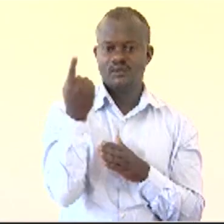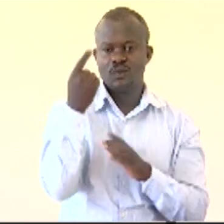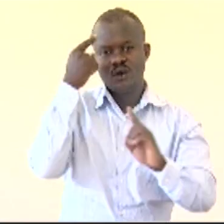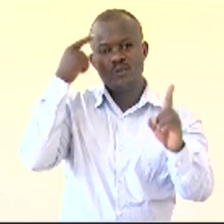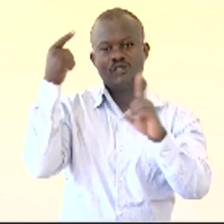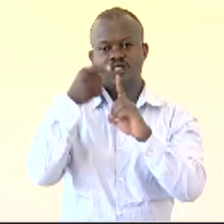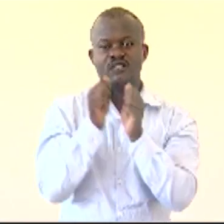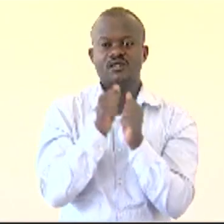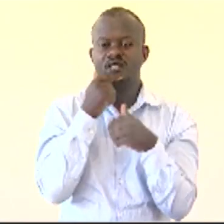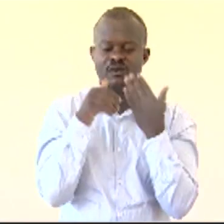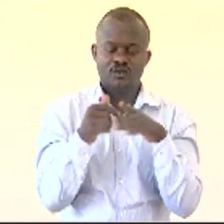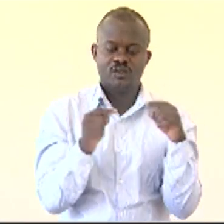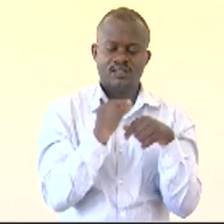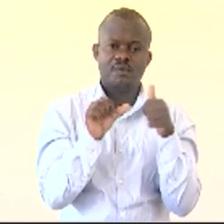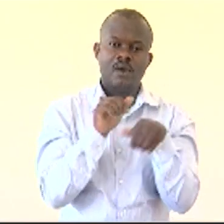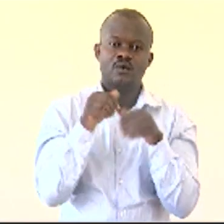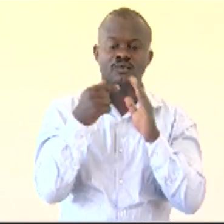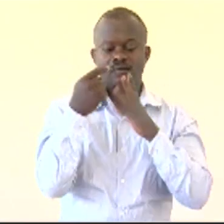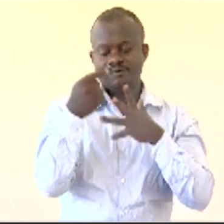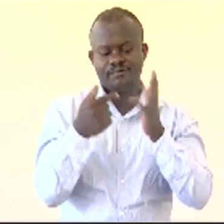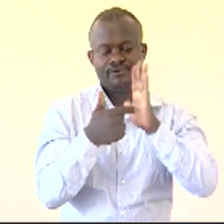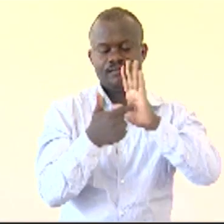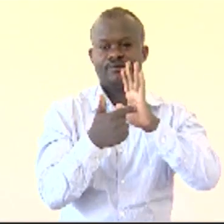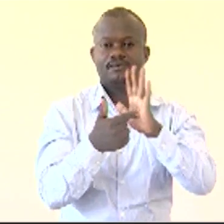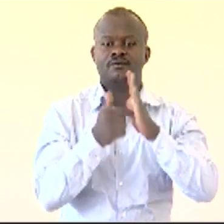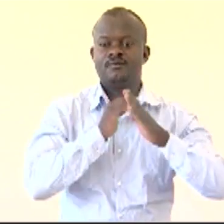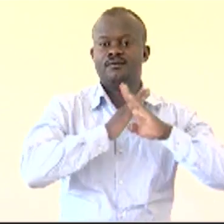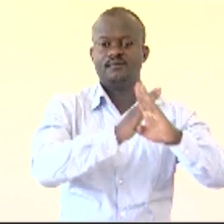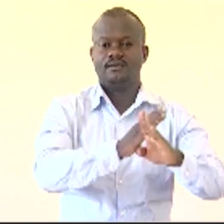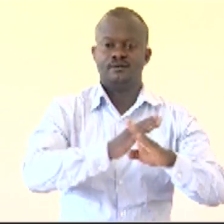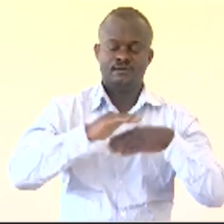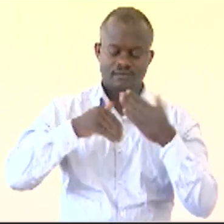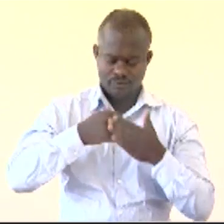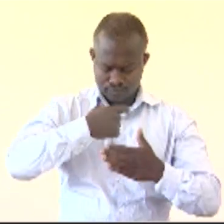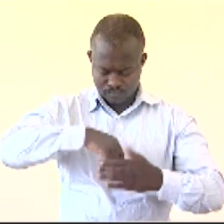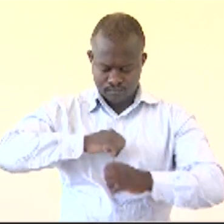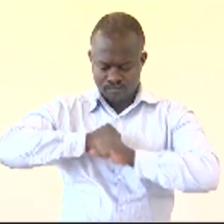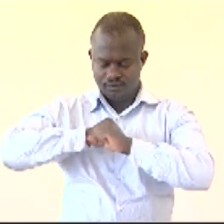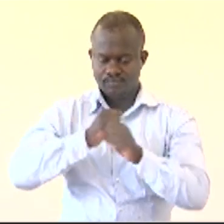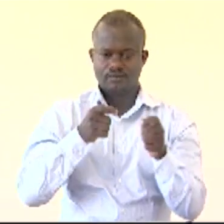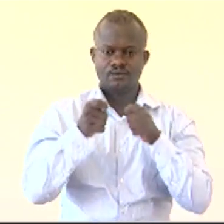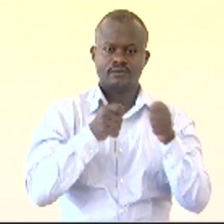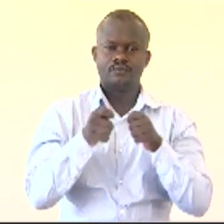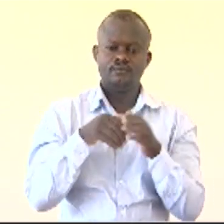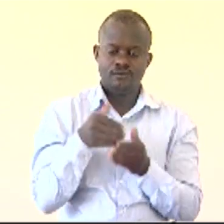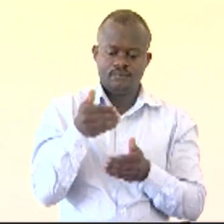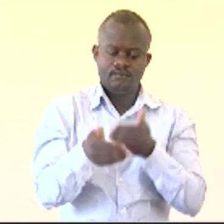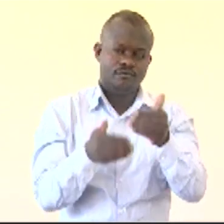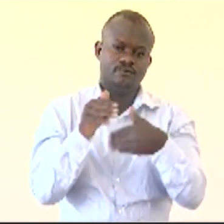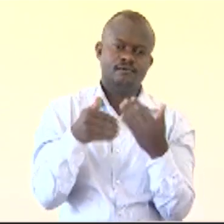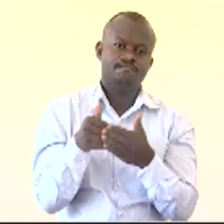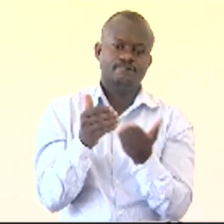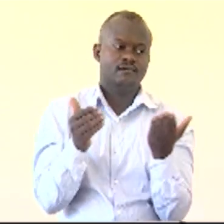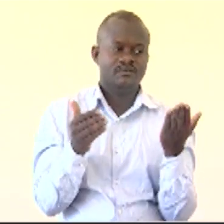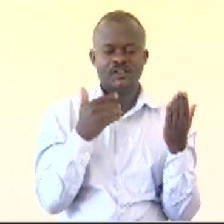objective, is to discuss about the symptoms, the prevention, and even the control of the tuberculosis and even Ebola and typhoid.